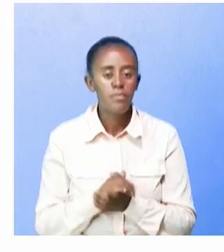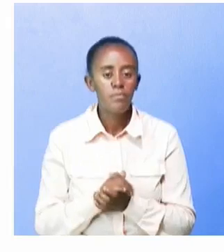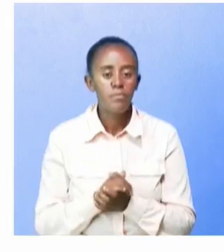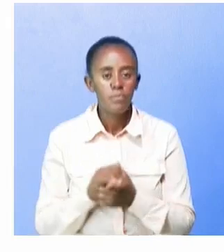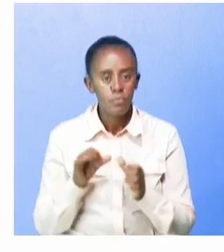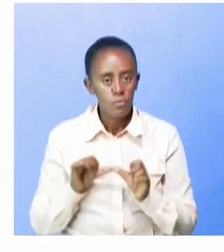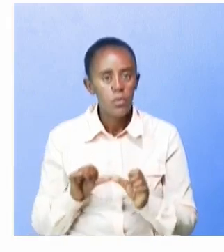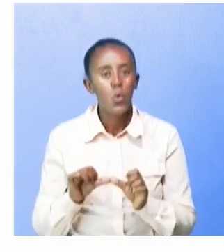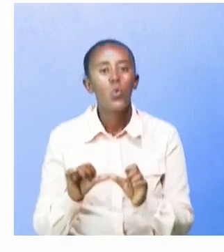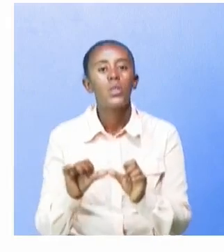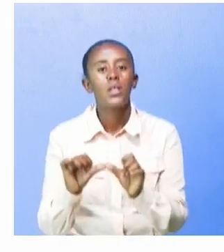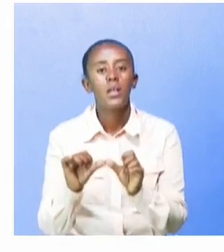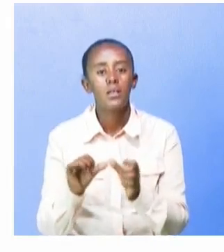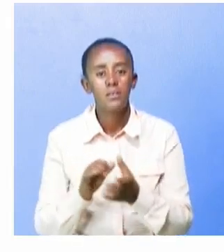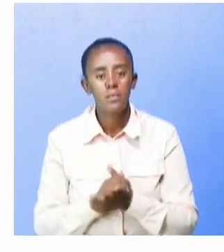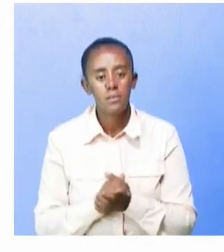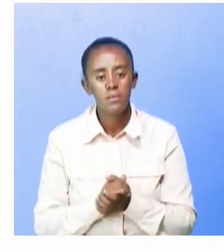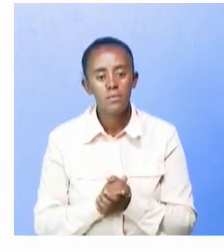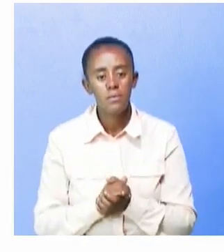continuous.